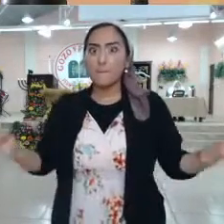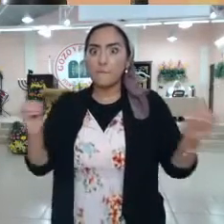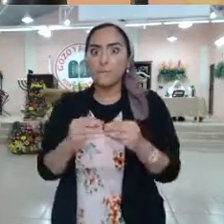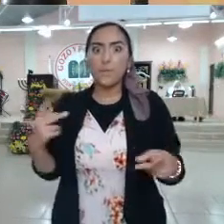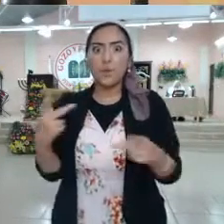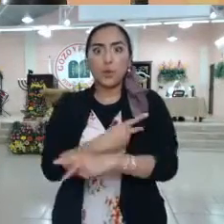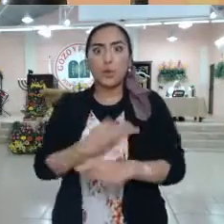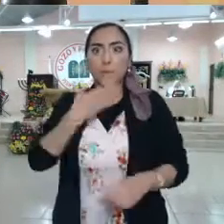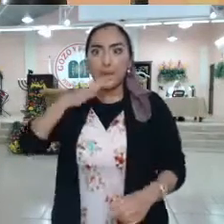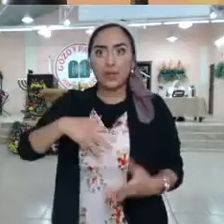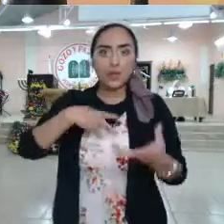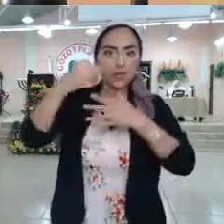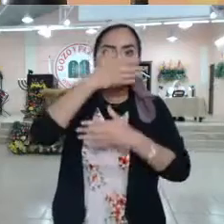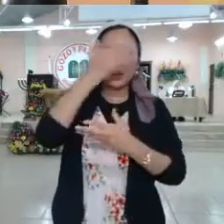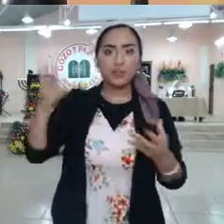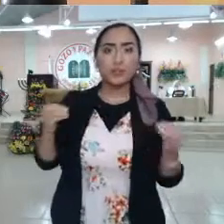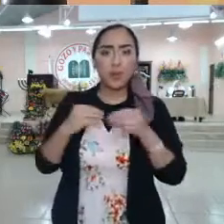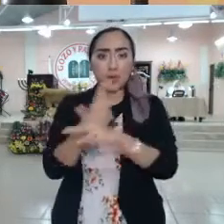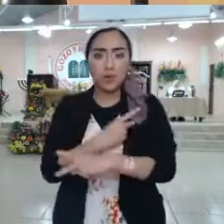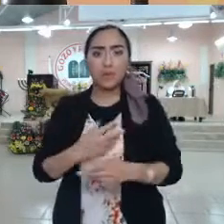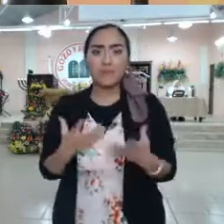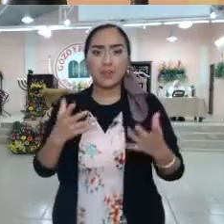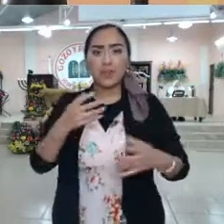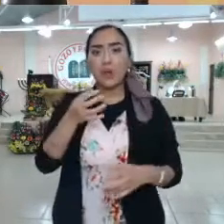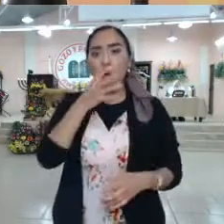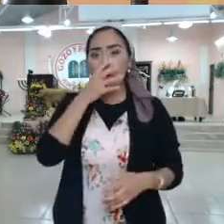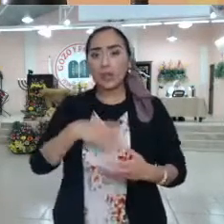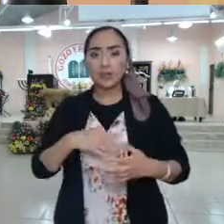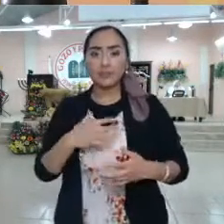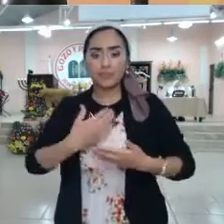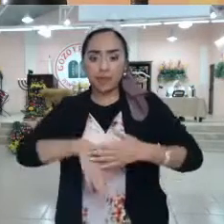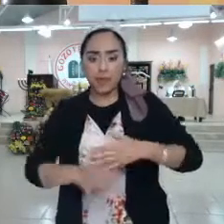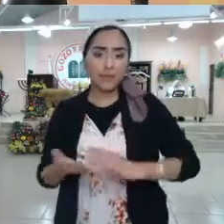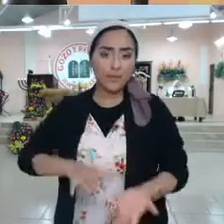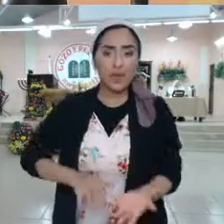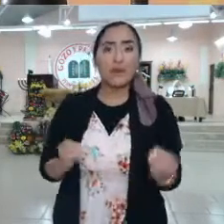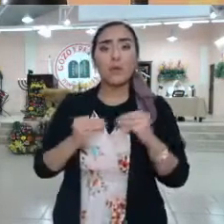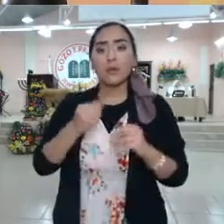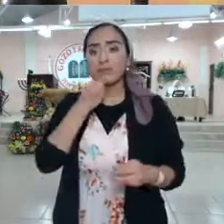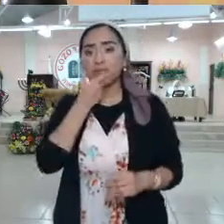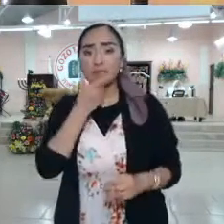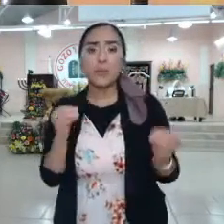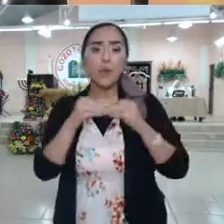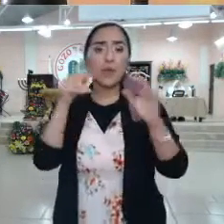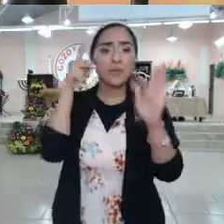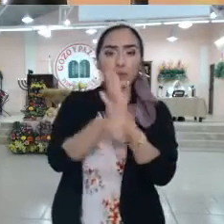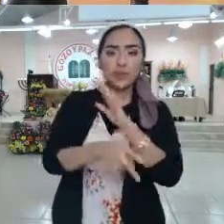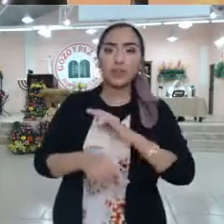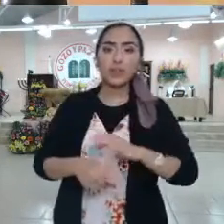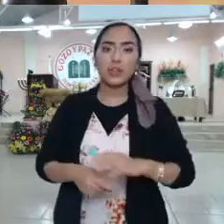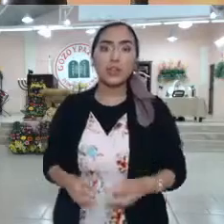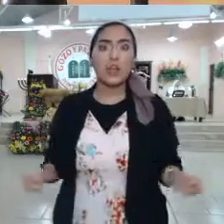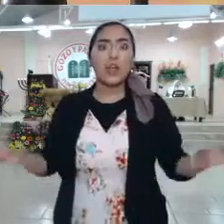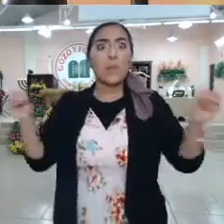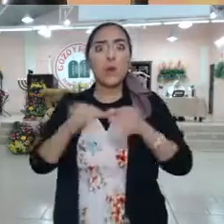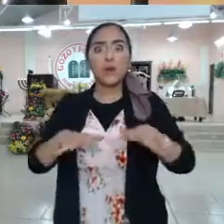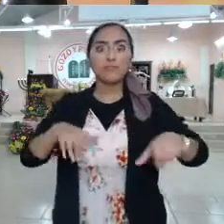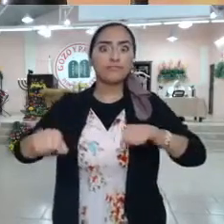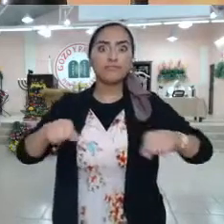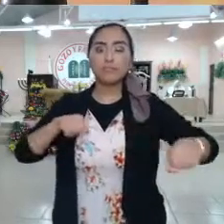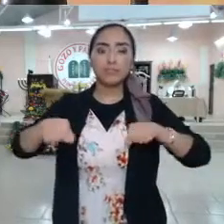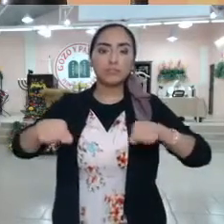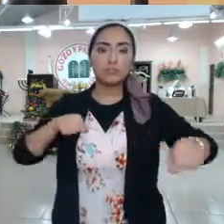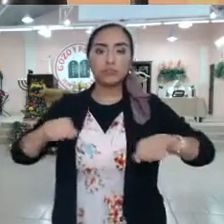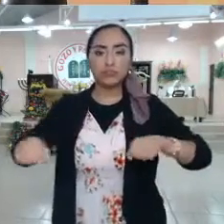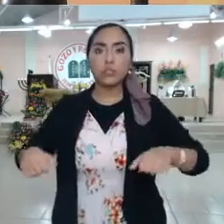It becomes more violent. There are more abortions, more homosexuality, more murders,